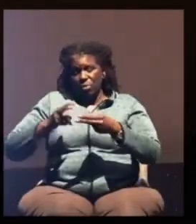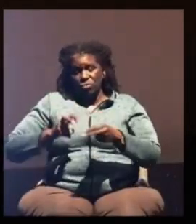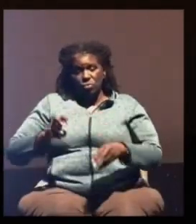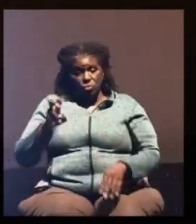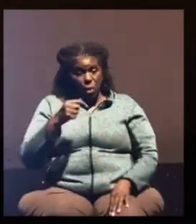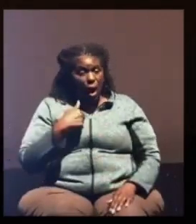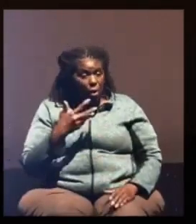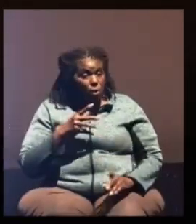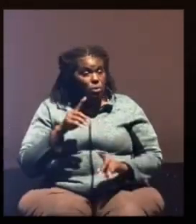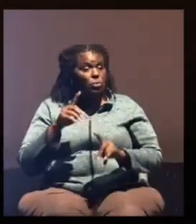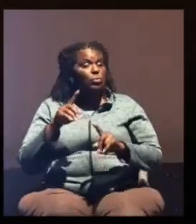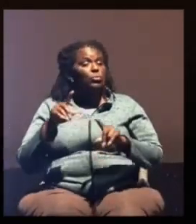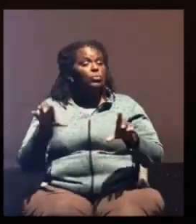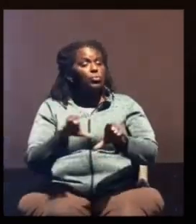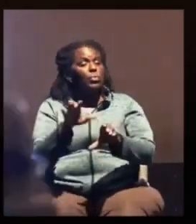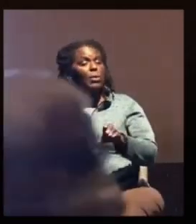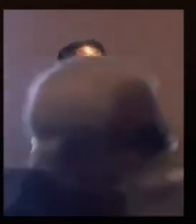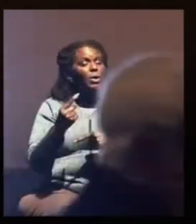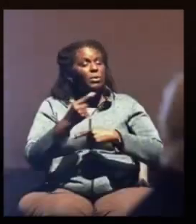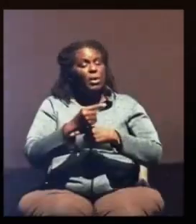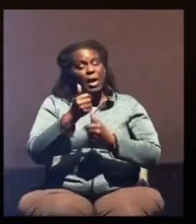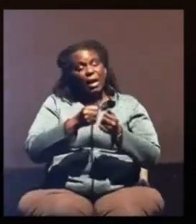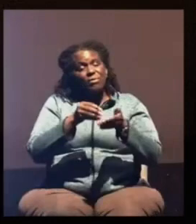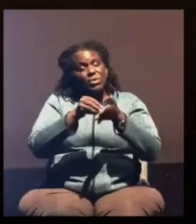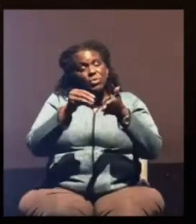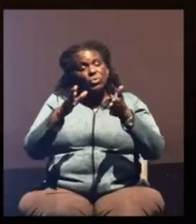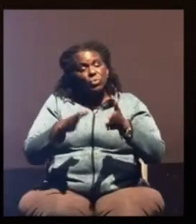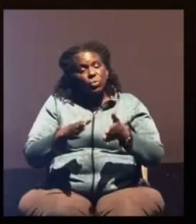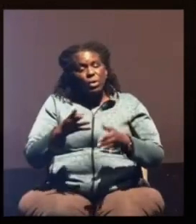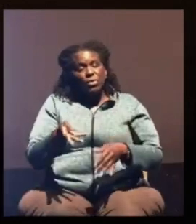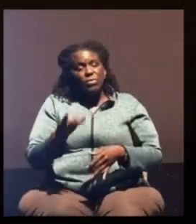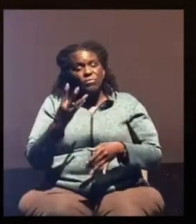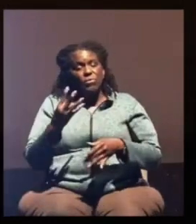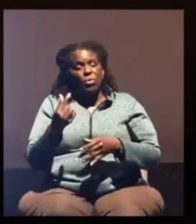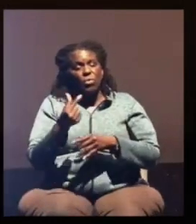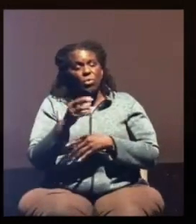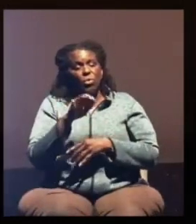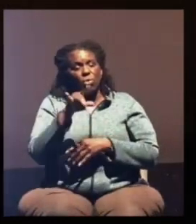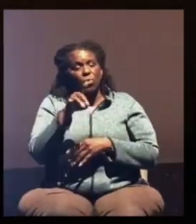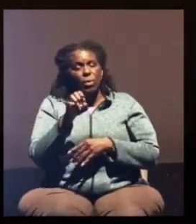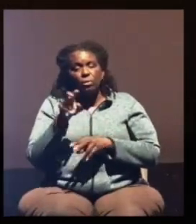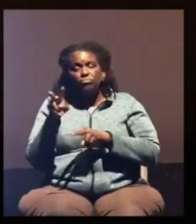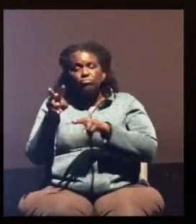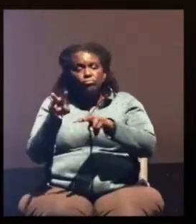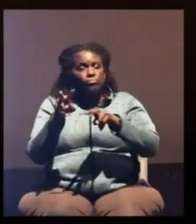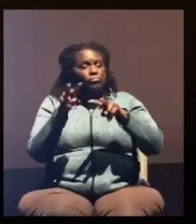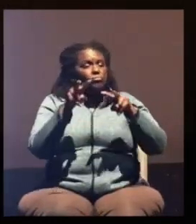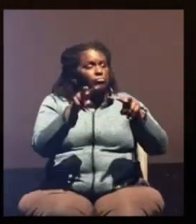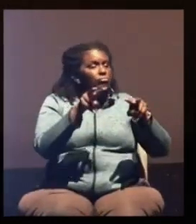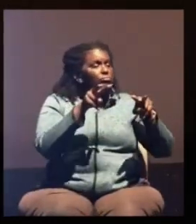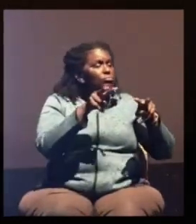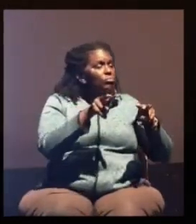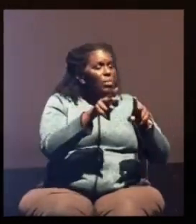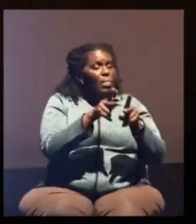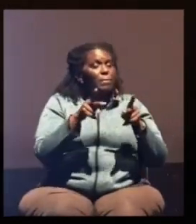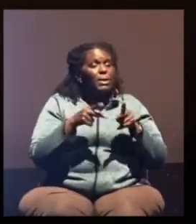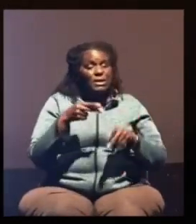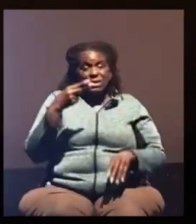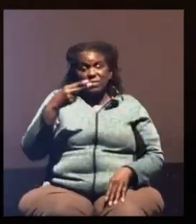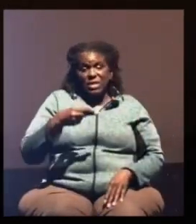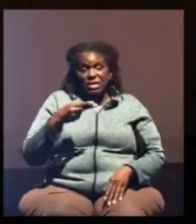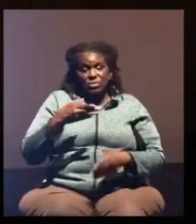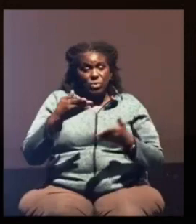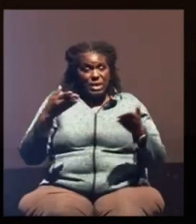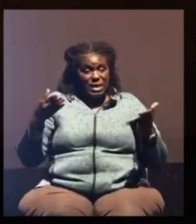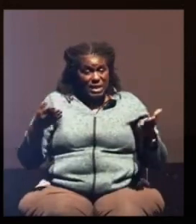on one day, where every student in the fourth grade in the Redland Public Schools goes around to see all of the points of history and bring it home and become